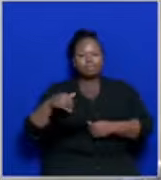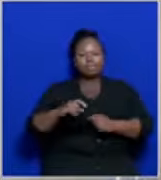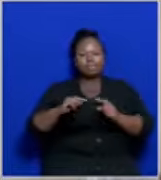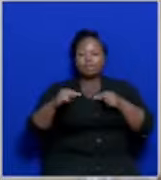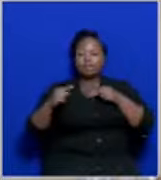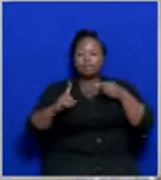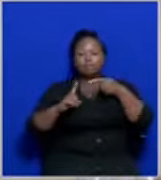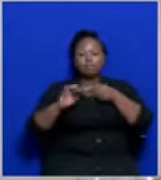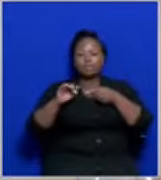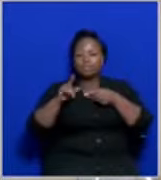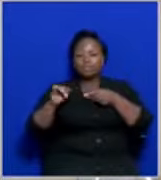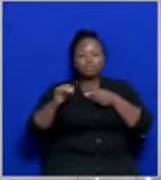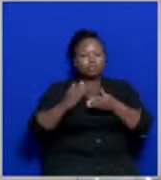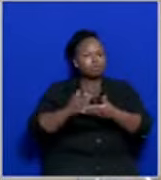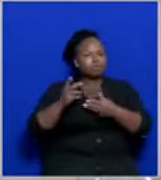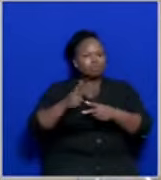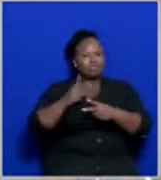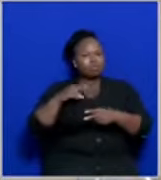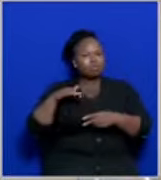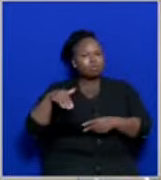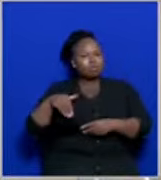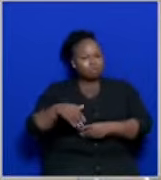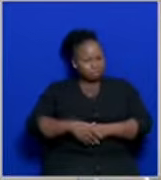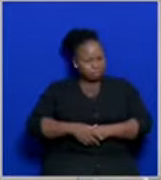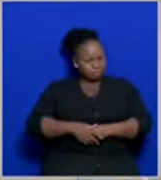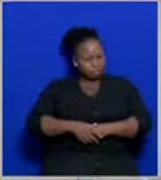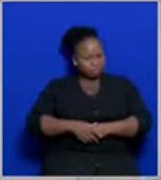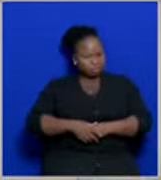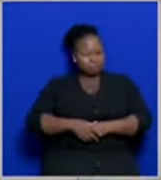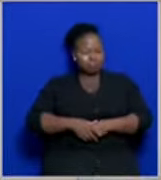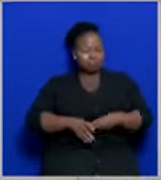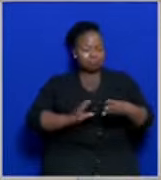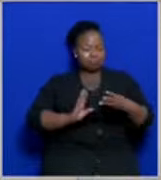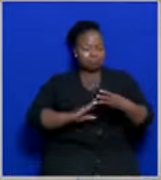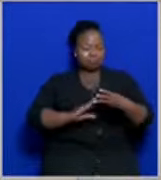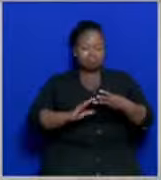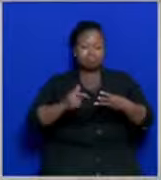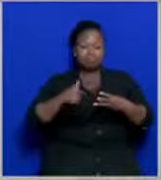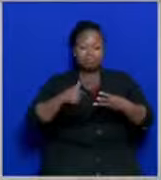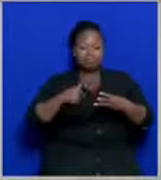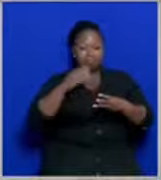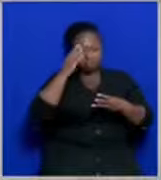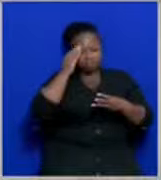concluded yet. 3, it has come to my attention that Mr. Magagula